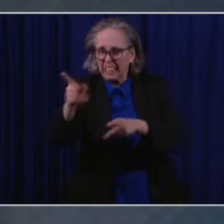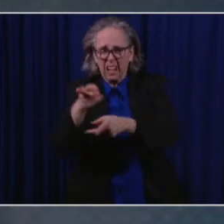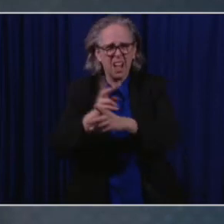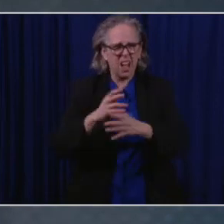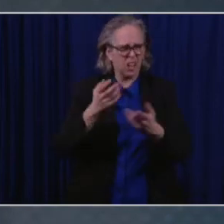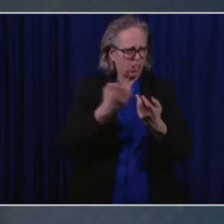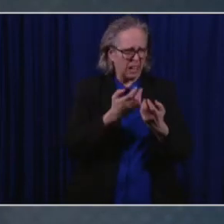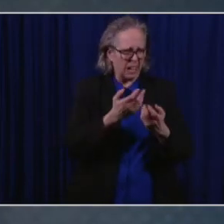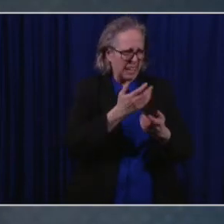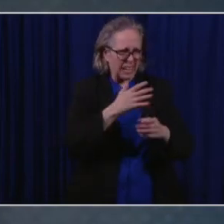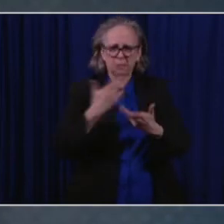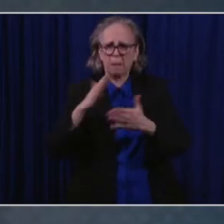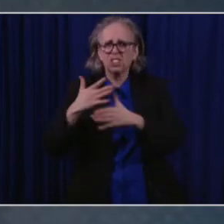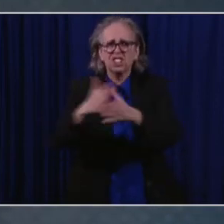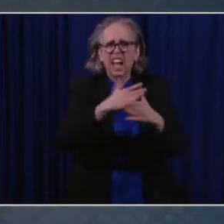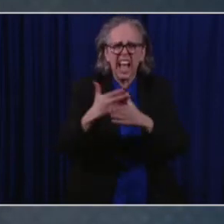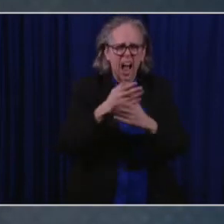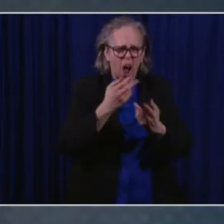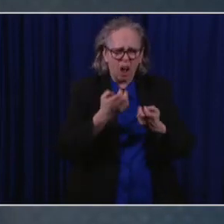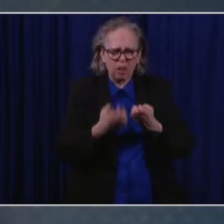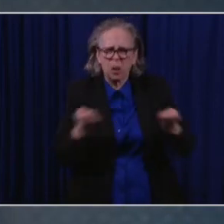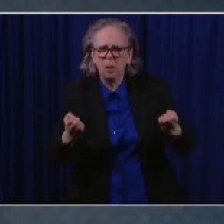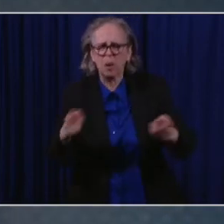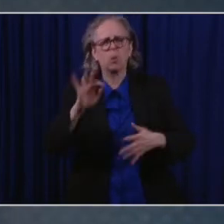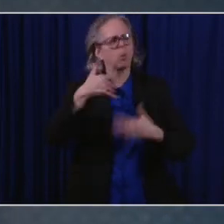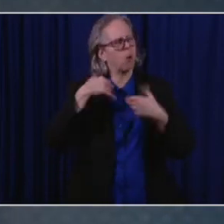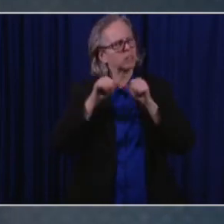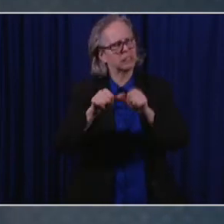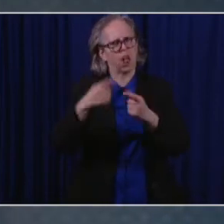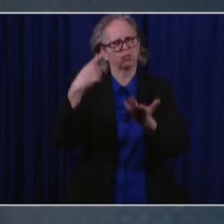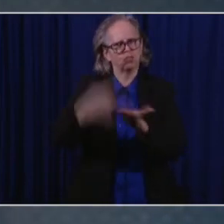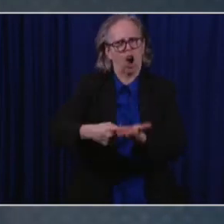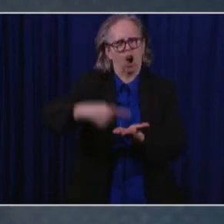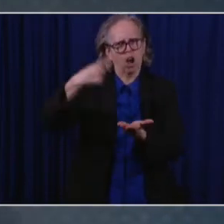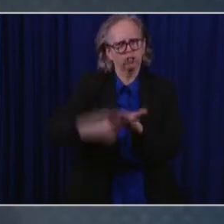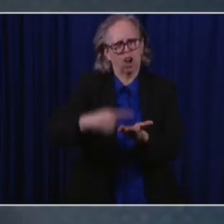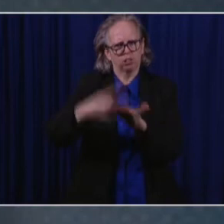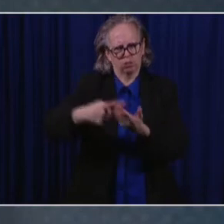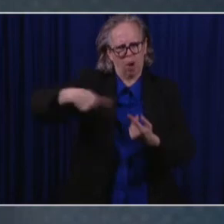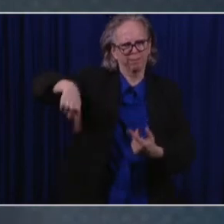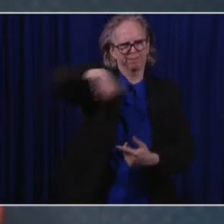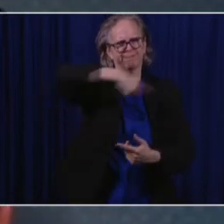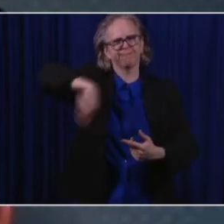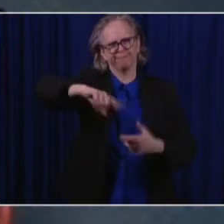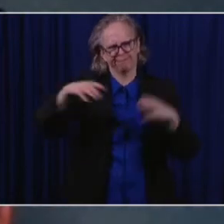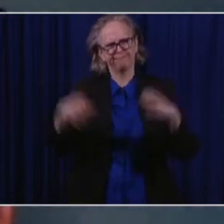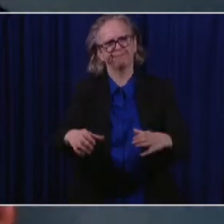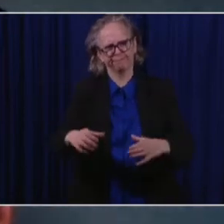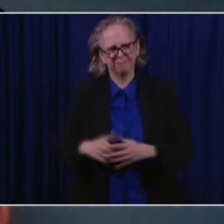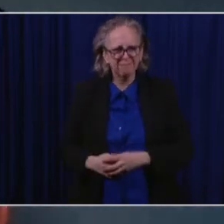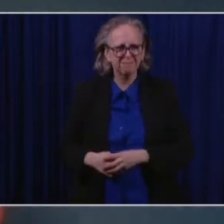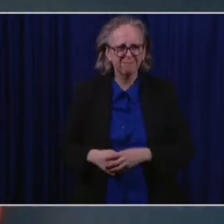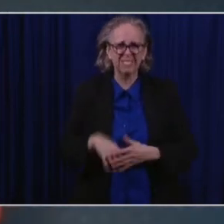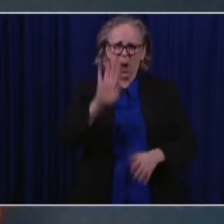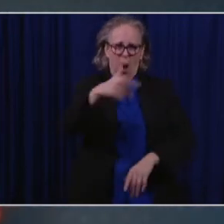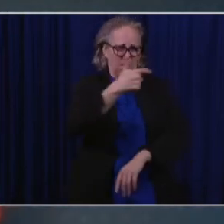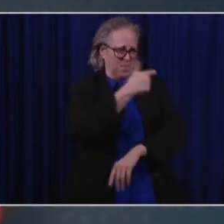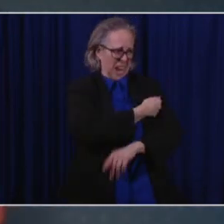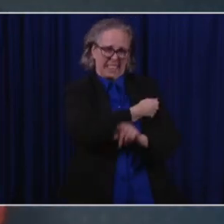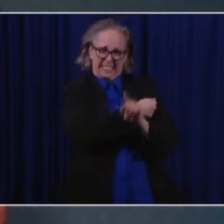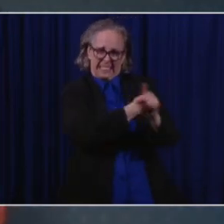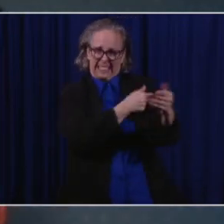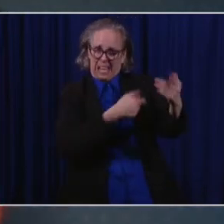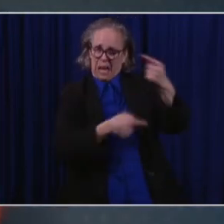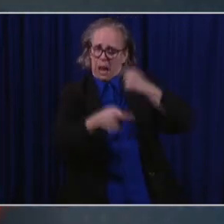can do that moving into the future. But beyond that, we have a vaccine coming, so there's a light at the end of the tunnel. What we need to